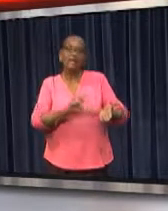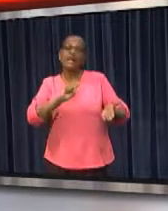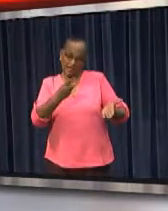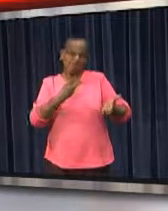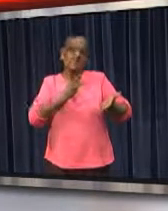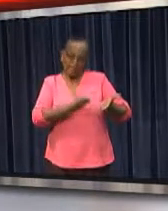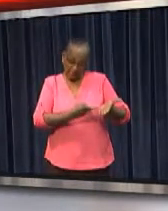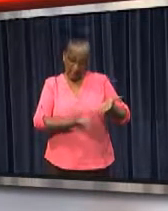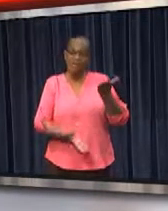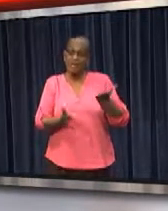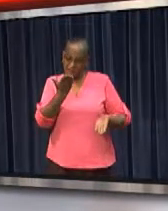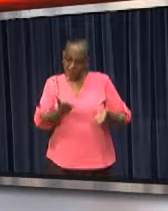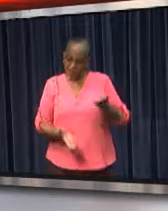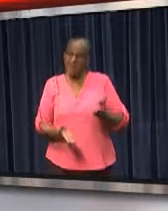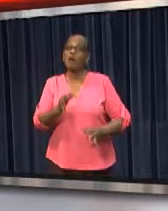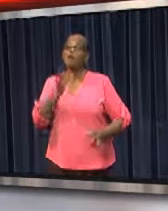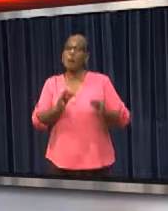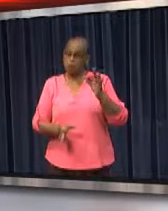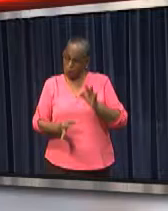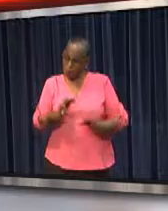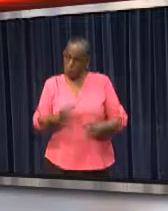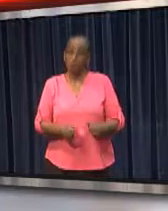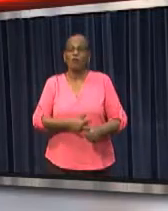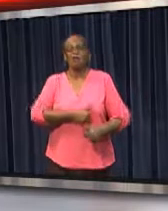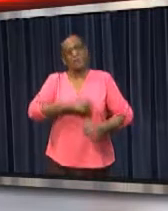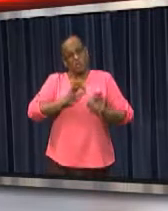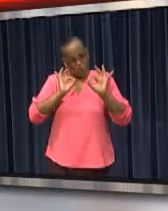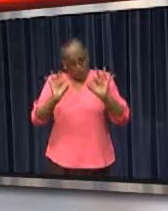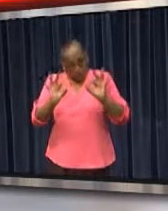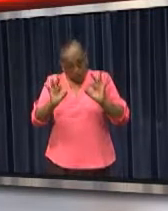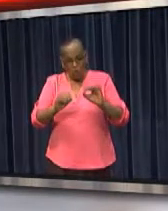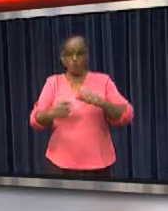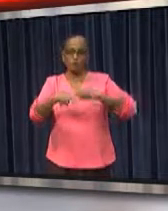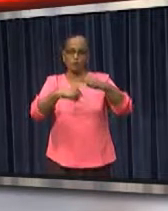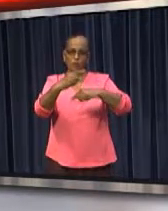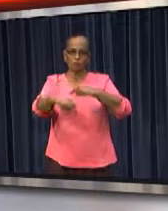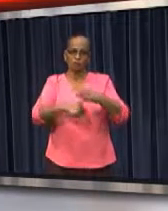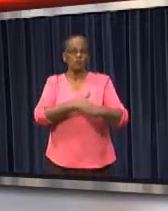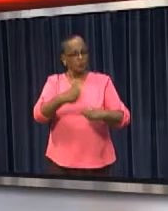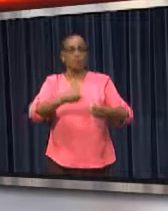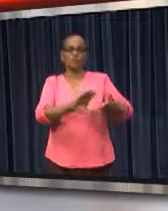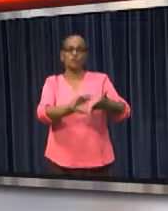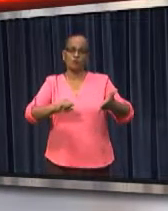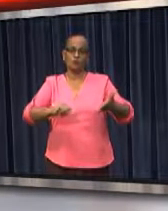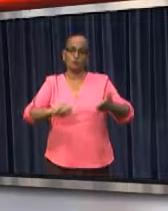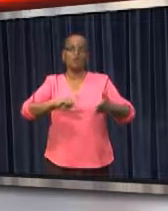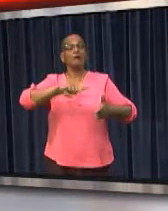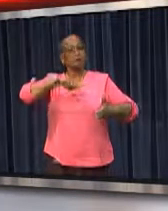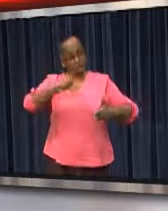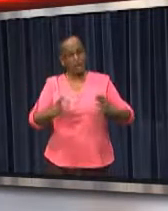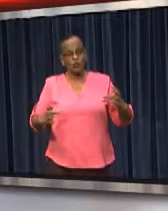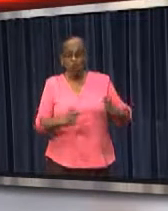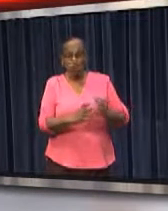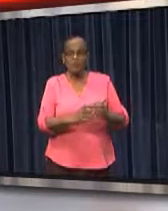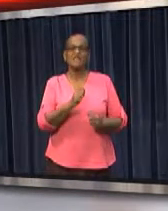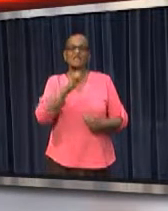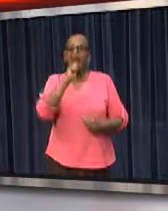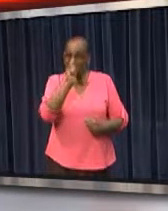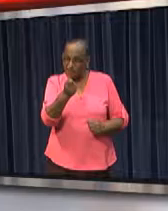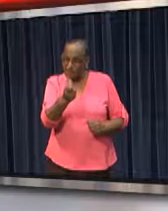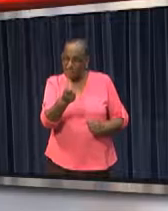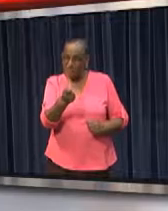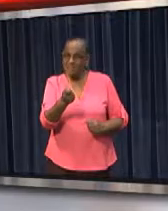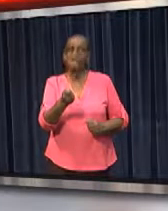after which an advice is issued by the commission to the board. The advice